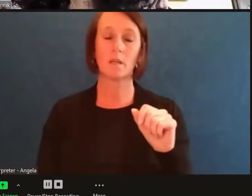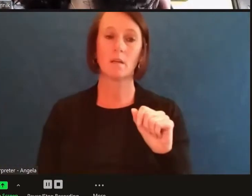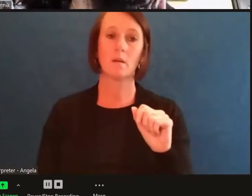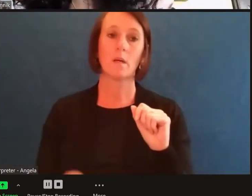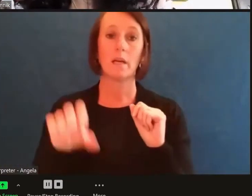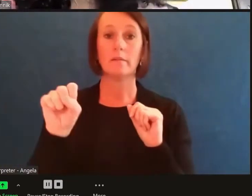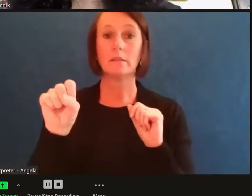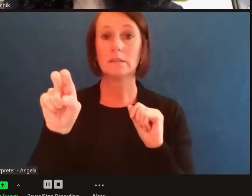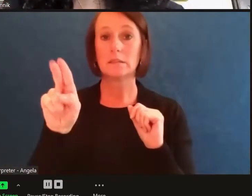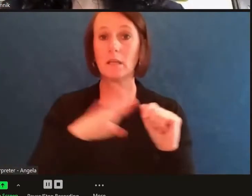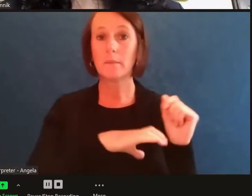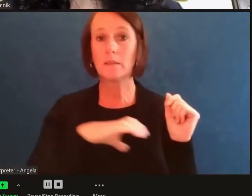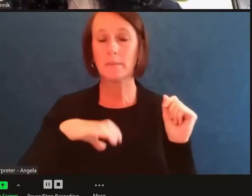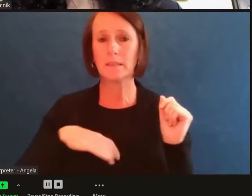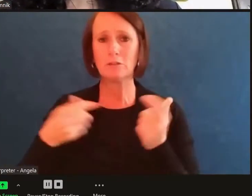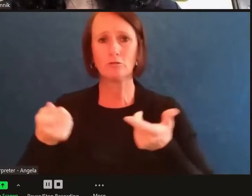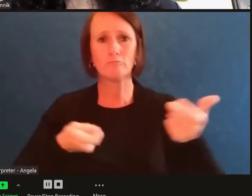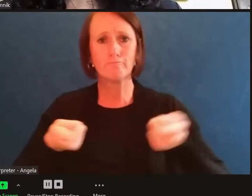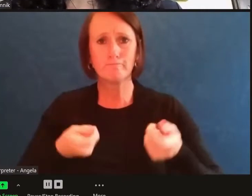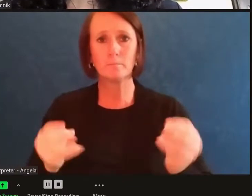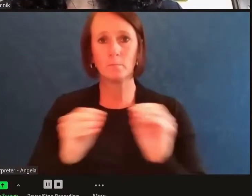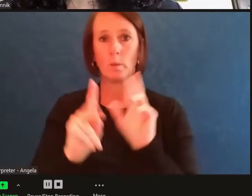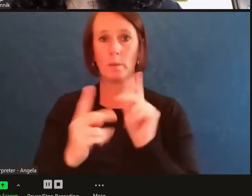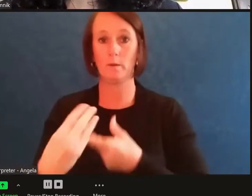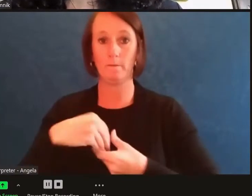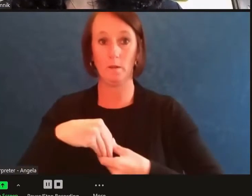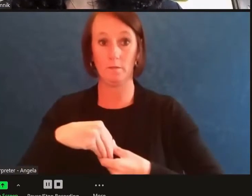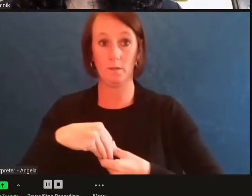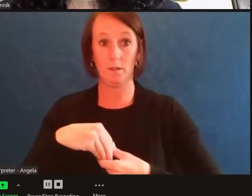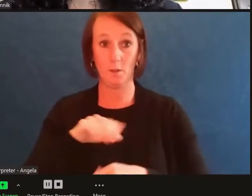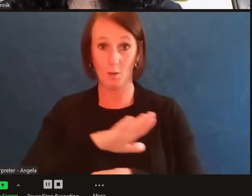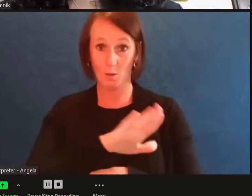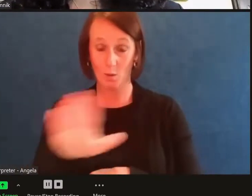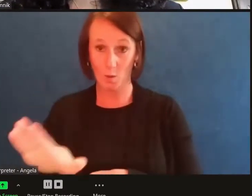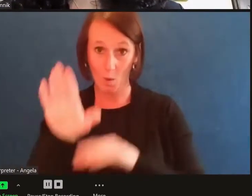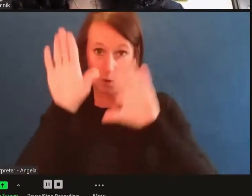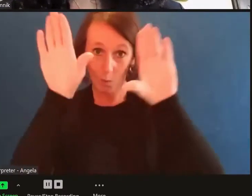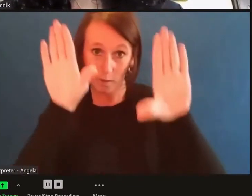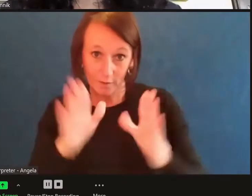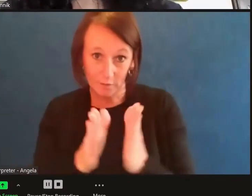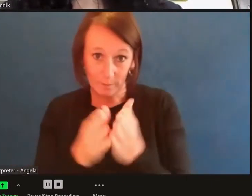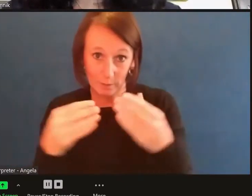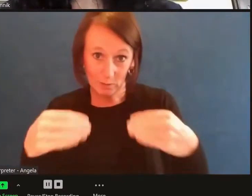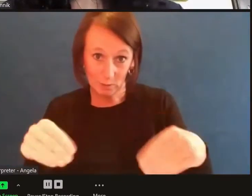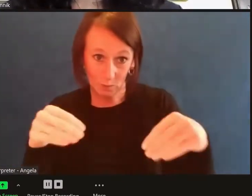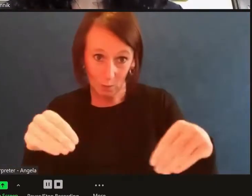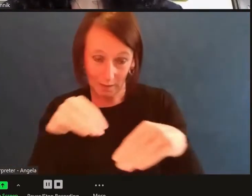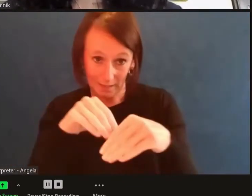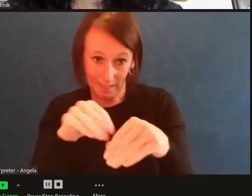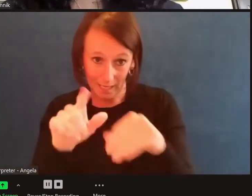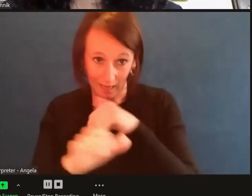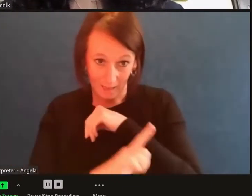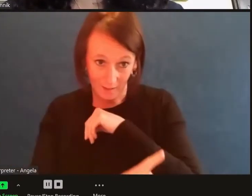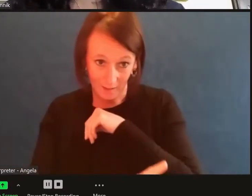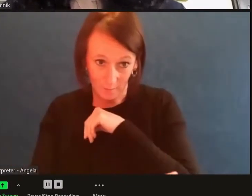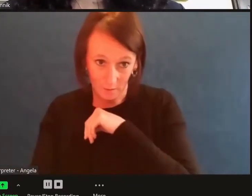try and get more people involved. So for example, your wonderful bookstore in Lethbridge, we would love to have them as part of our